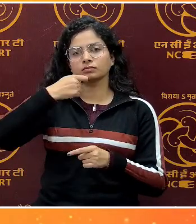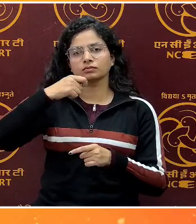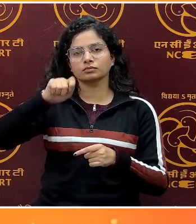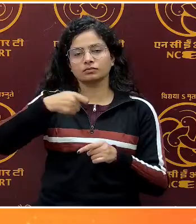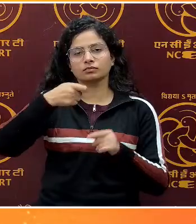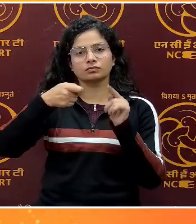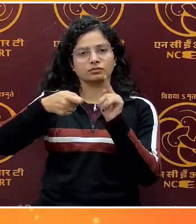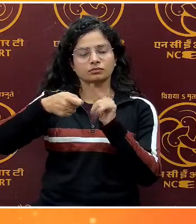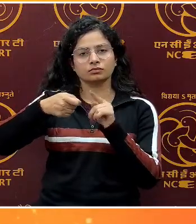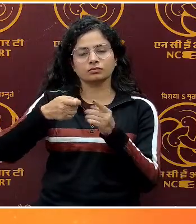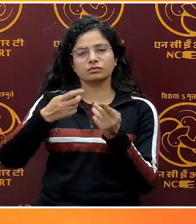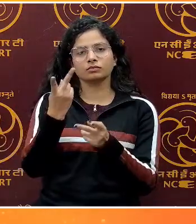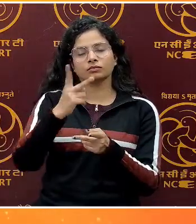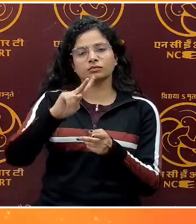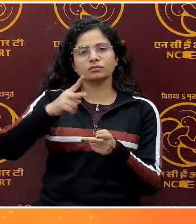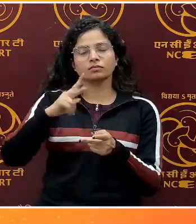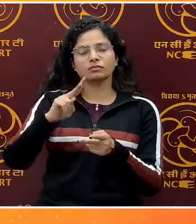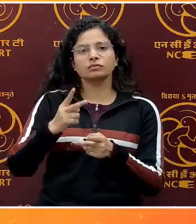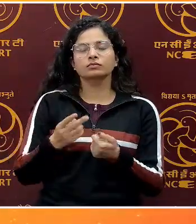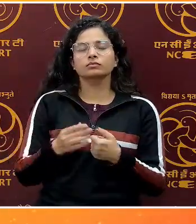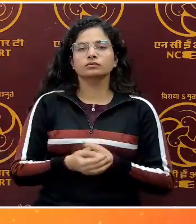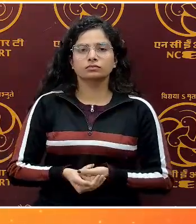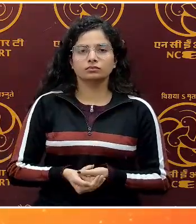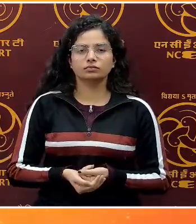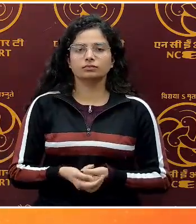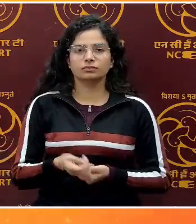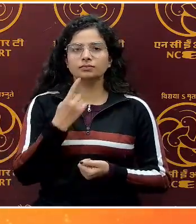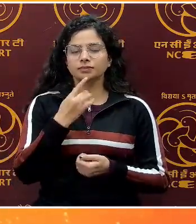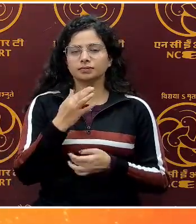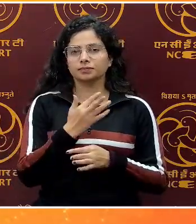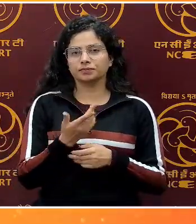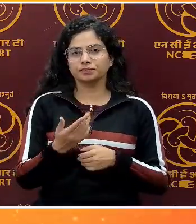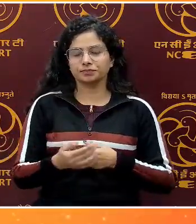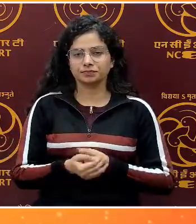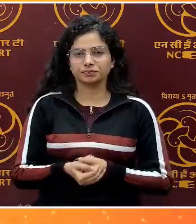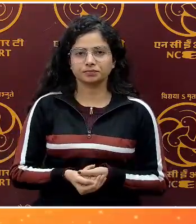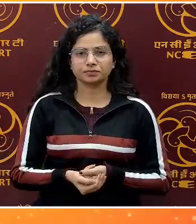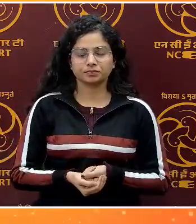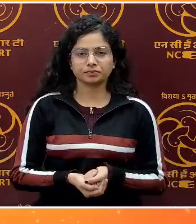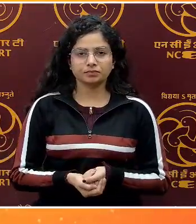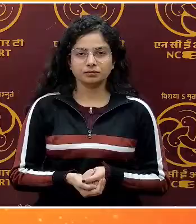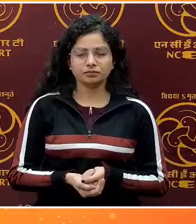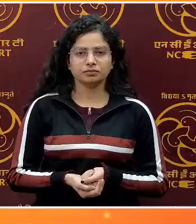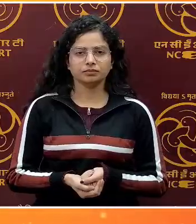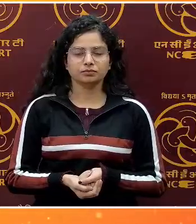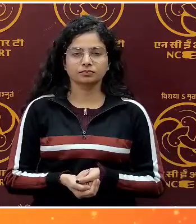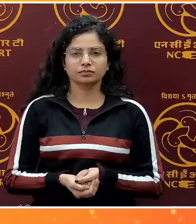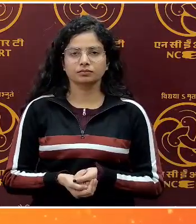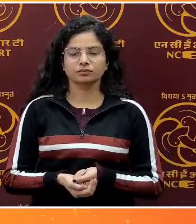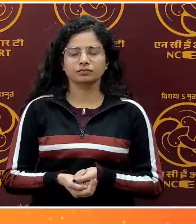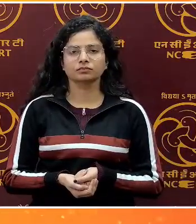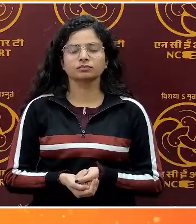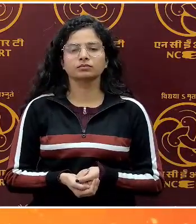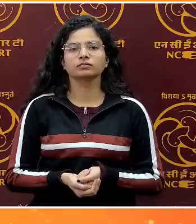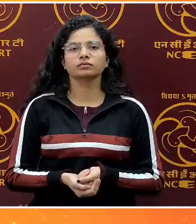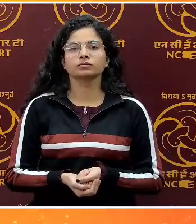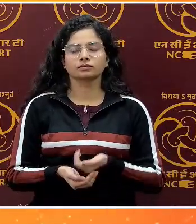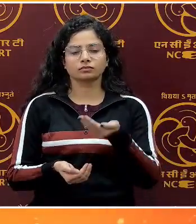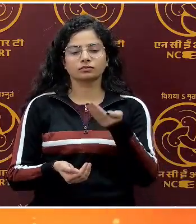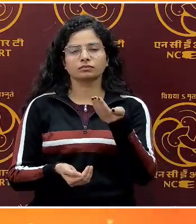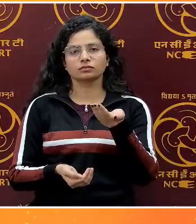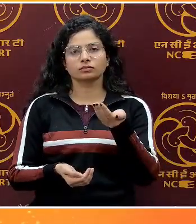spoon has both the ends, we can say this. You have this one that is bulging